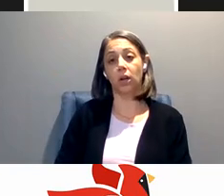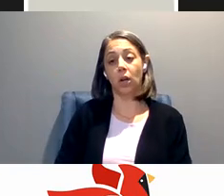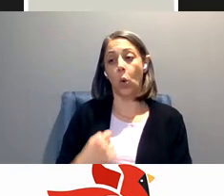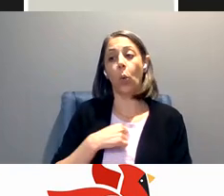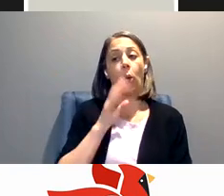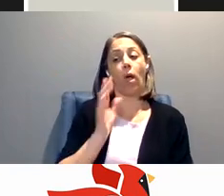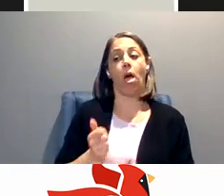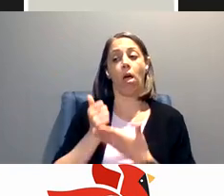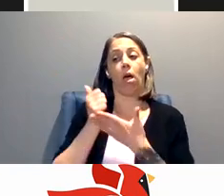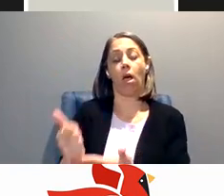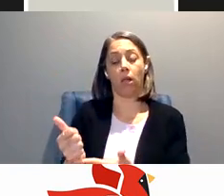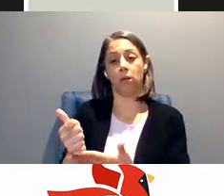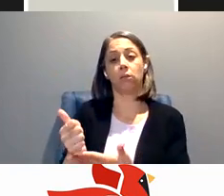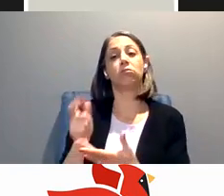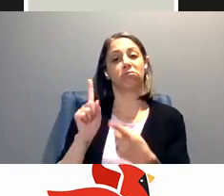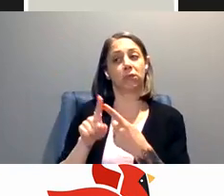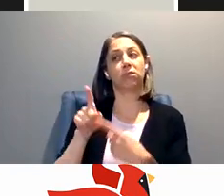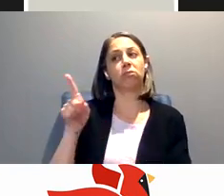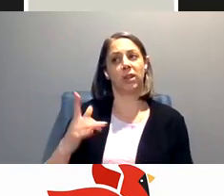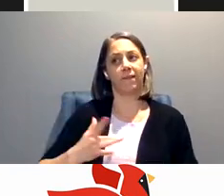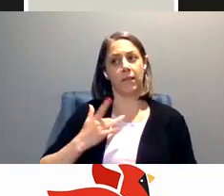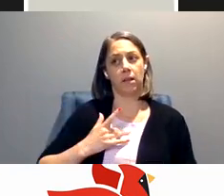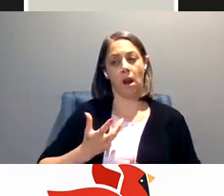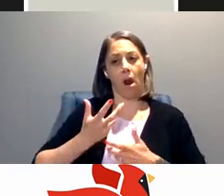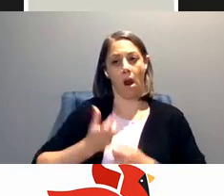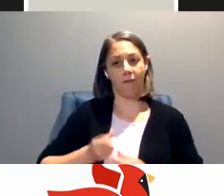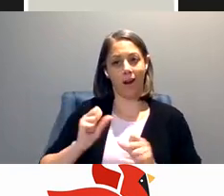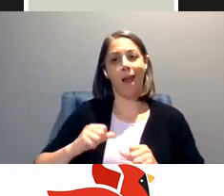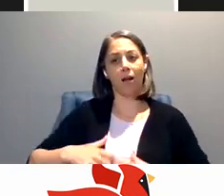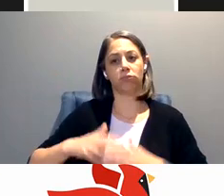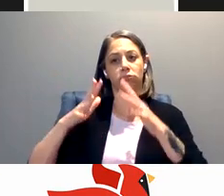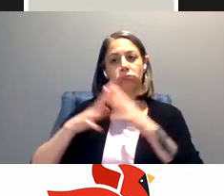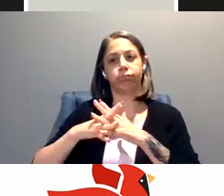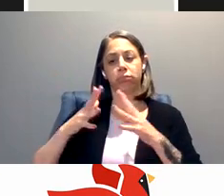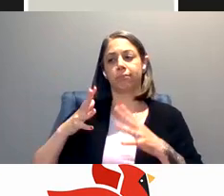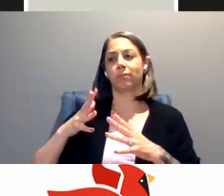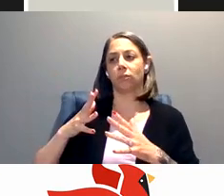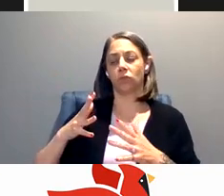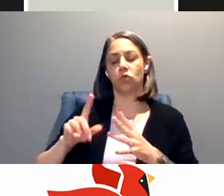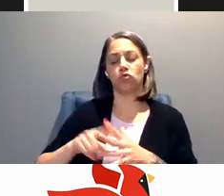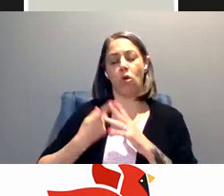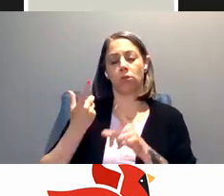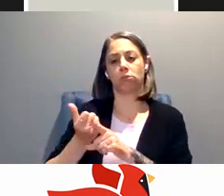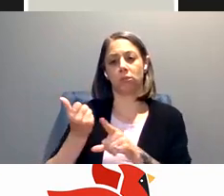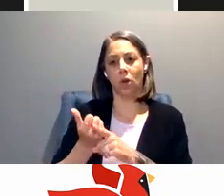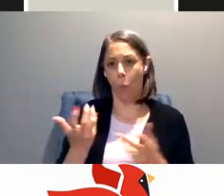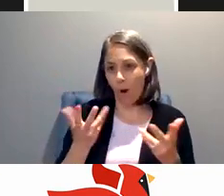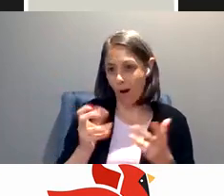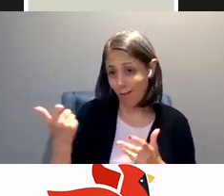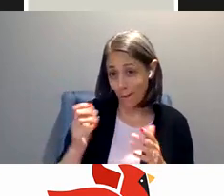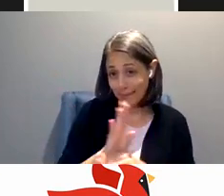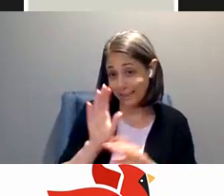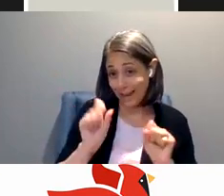them along until she feels confident enough that they can launch on their own. And what other business can you do that